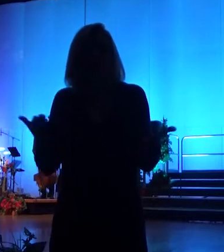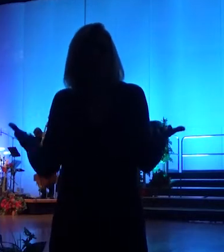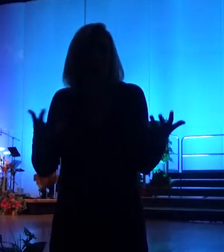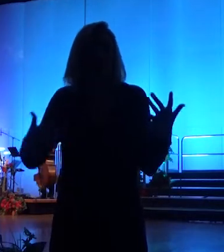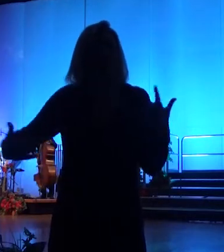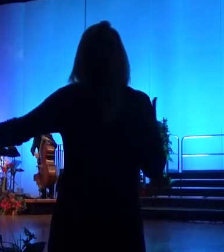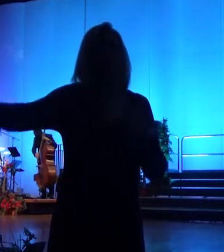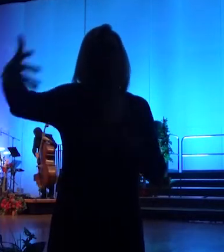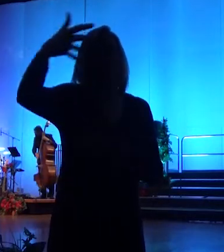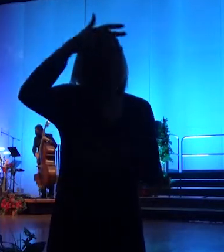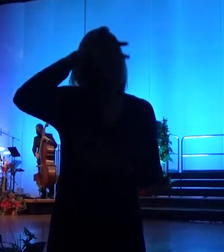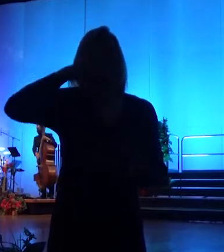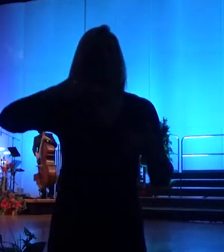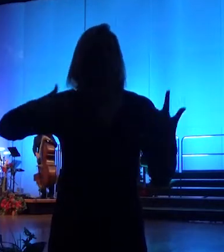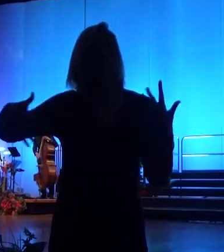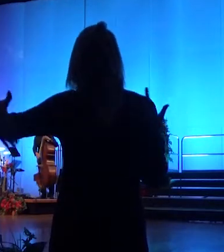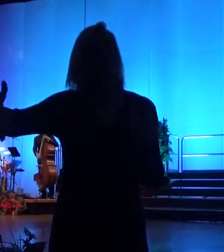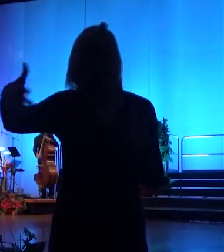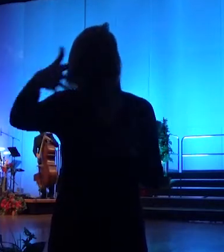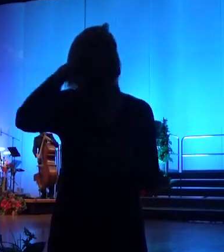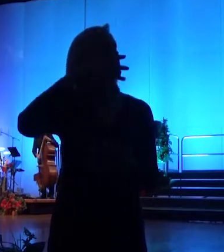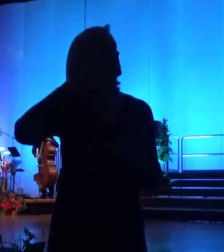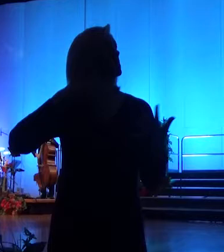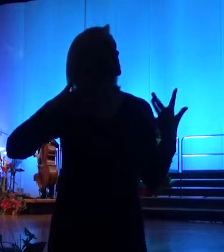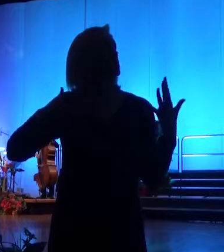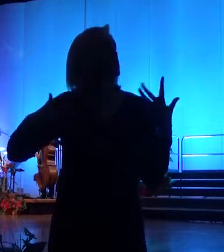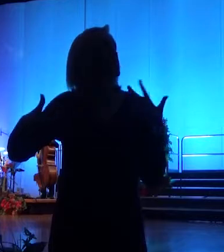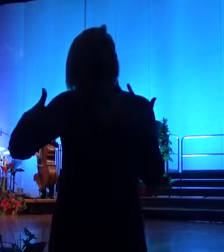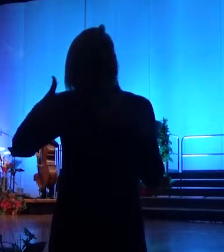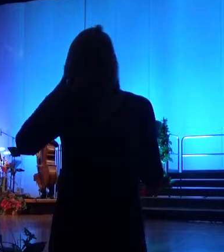God is in this place.